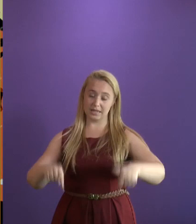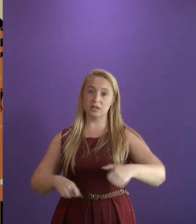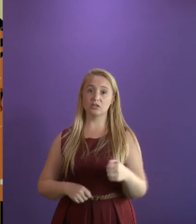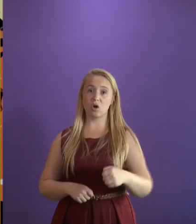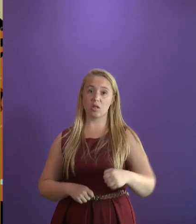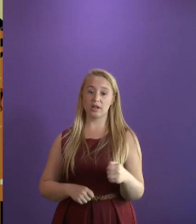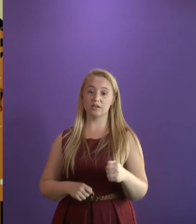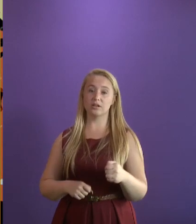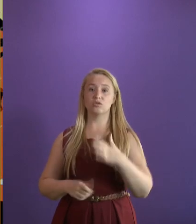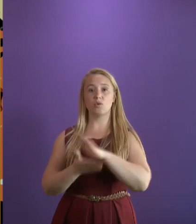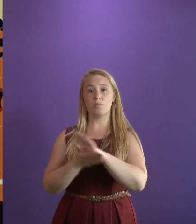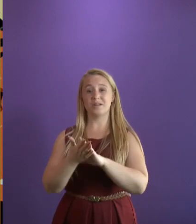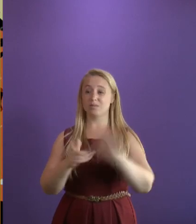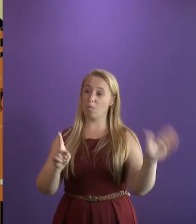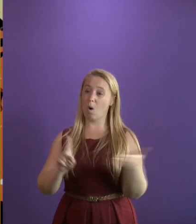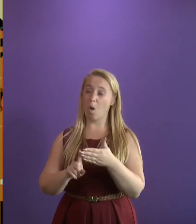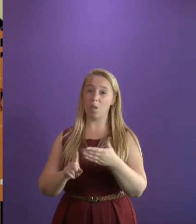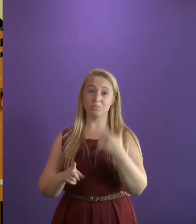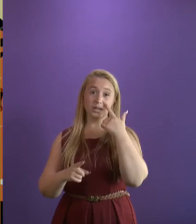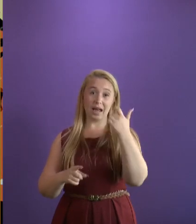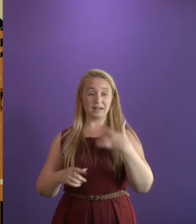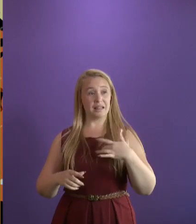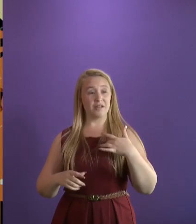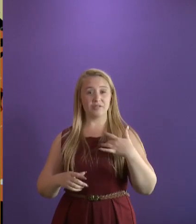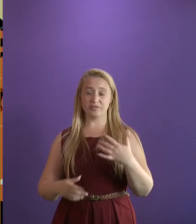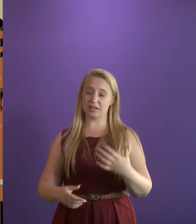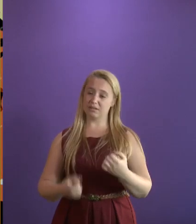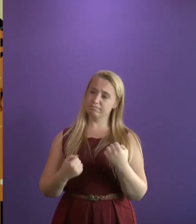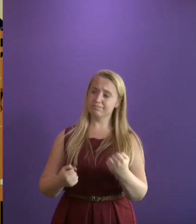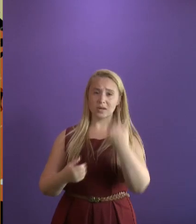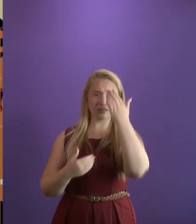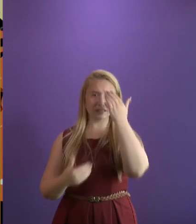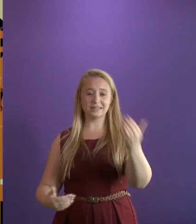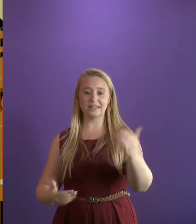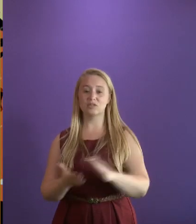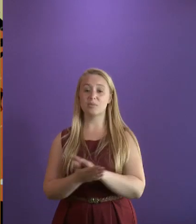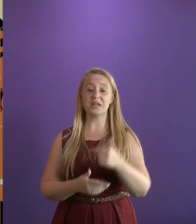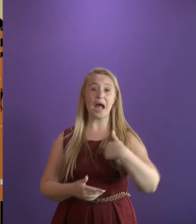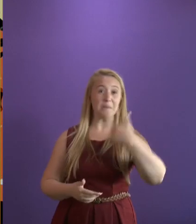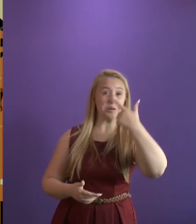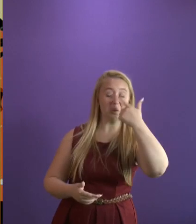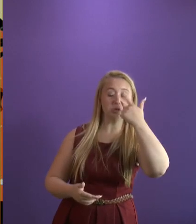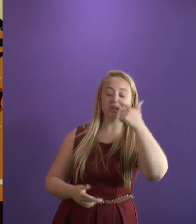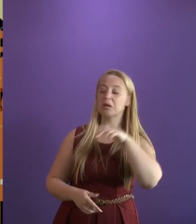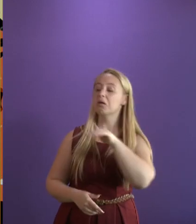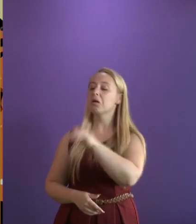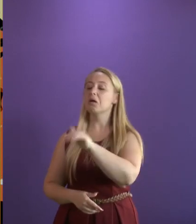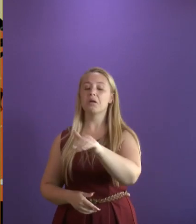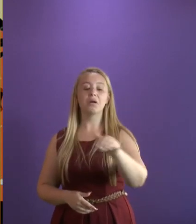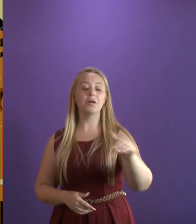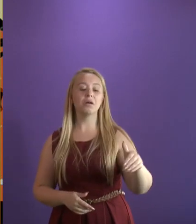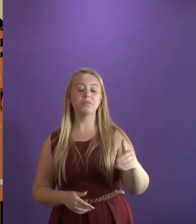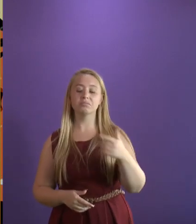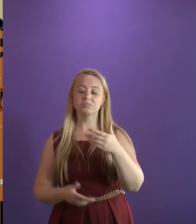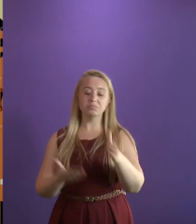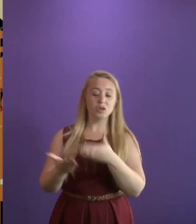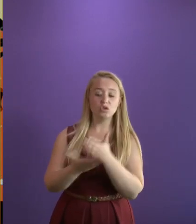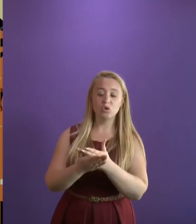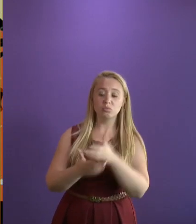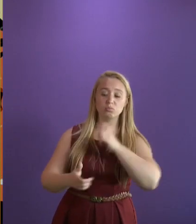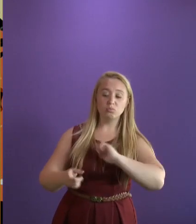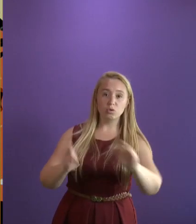live a life of human dignity. That's my job in government as well. I get to stick my nose in everybody's portfolio to make sure that they're embedding human